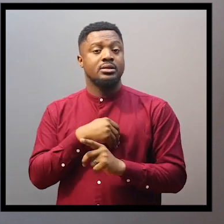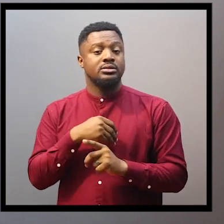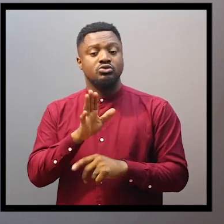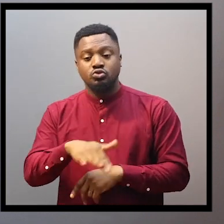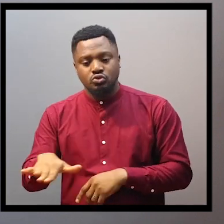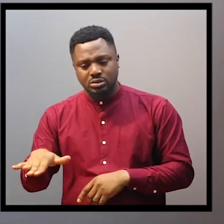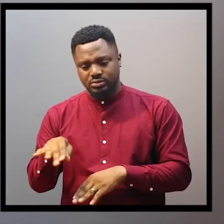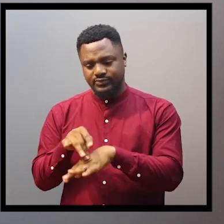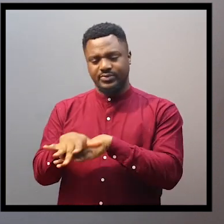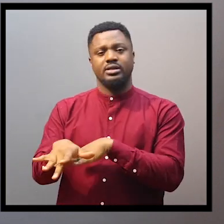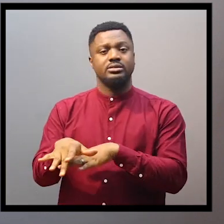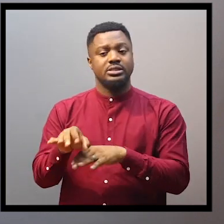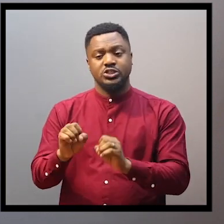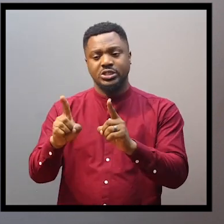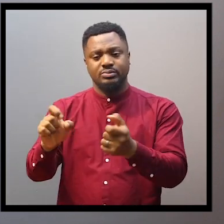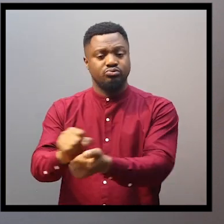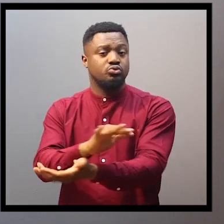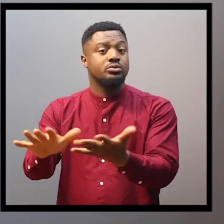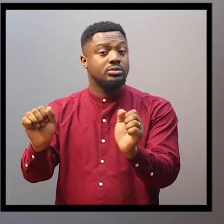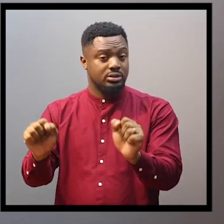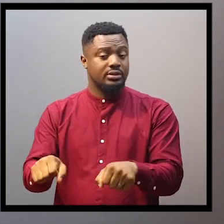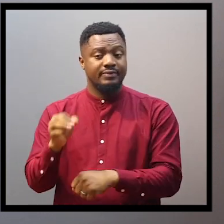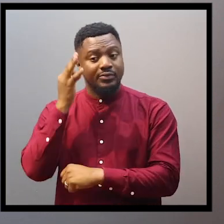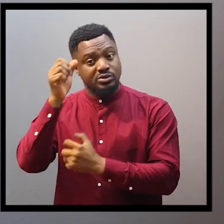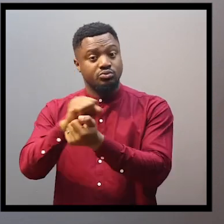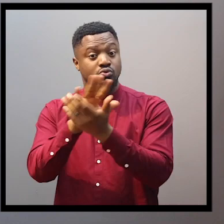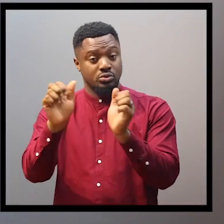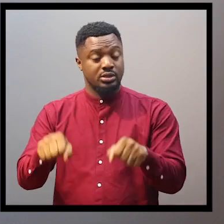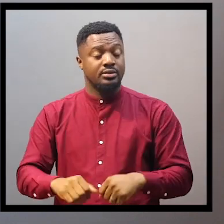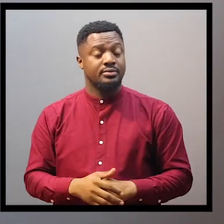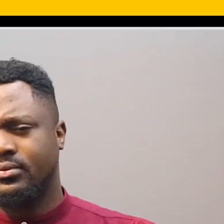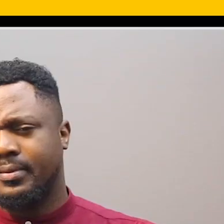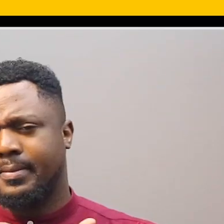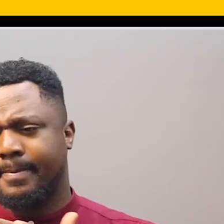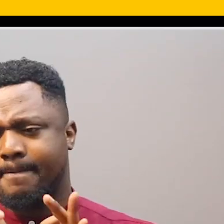such as children and their education and their future as well.